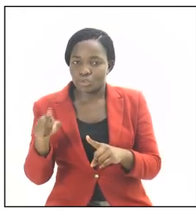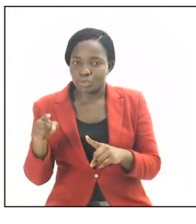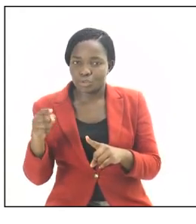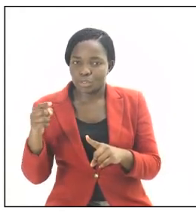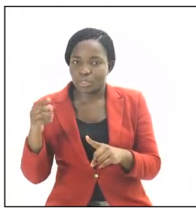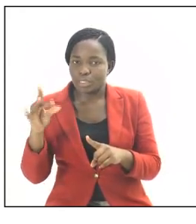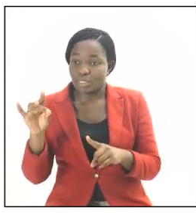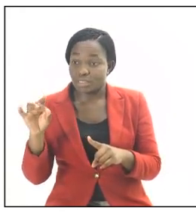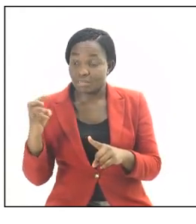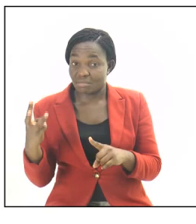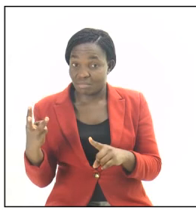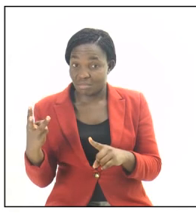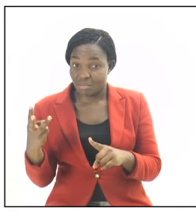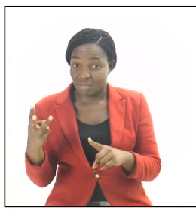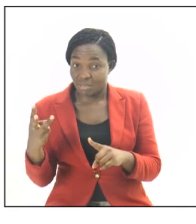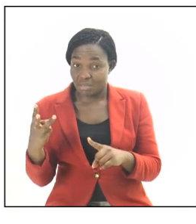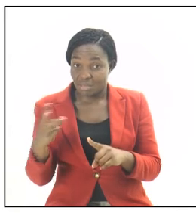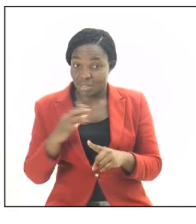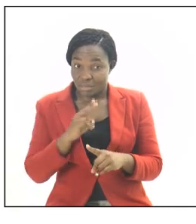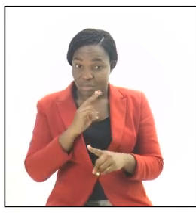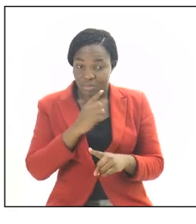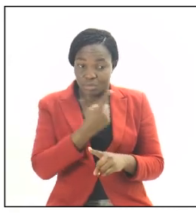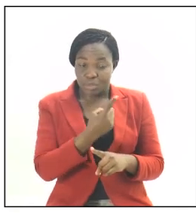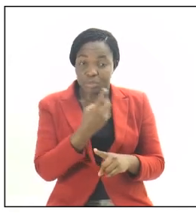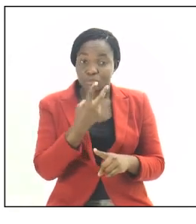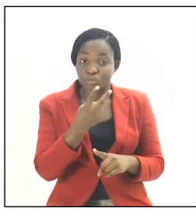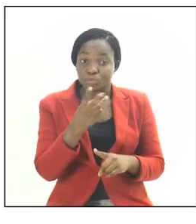62.83. The total is